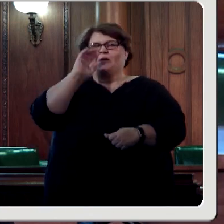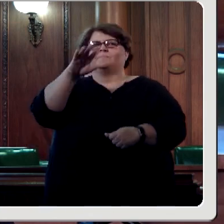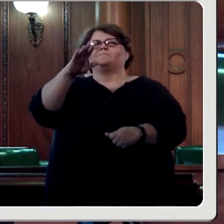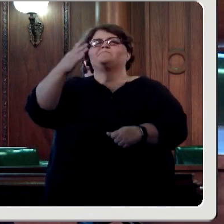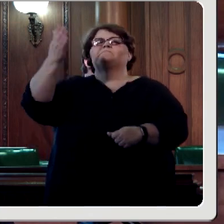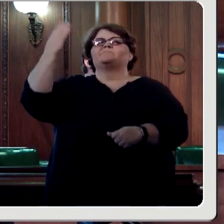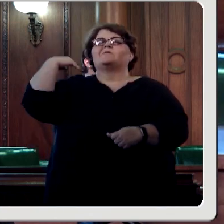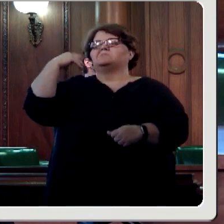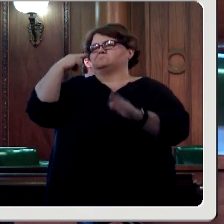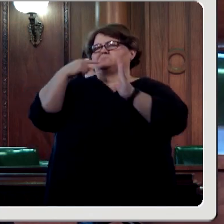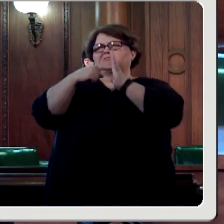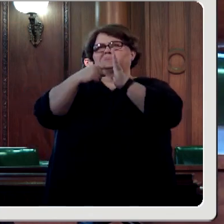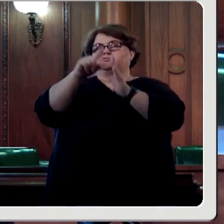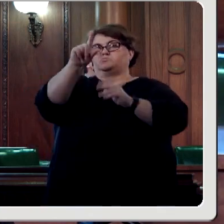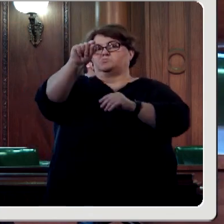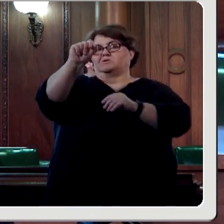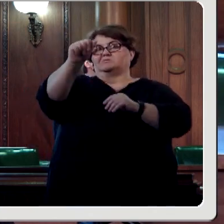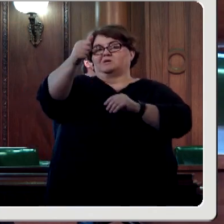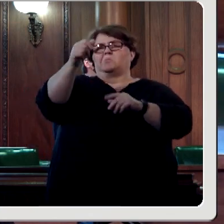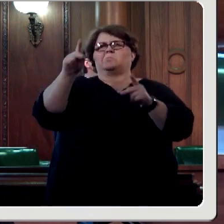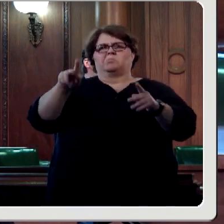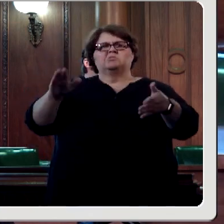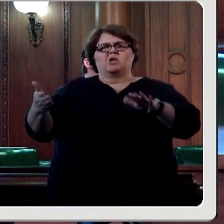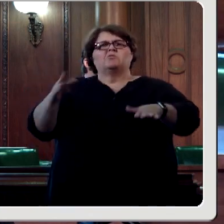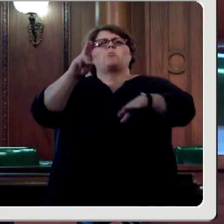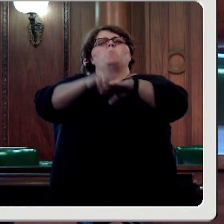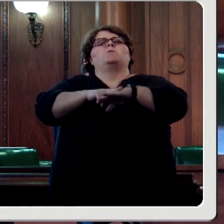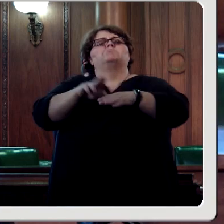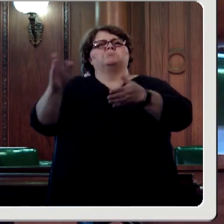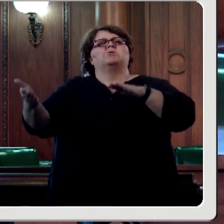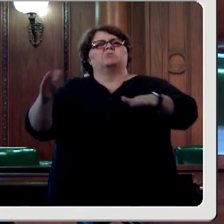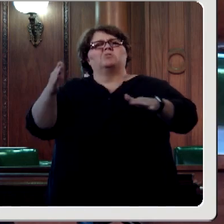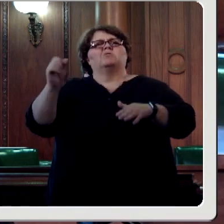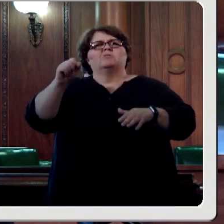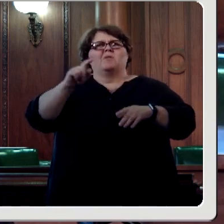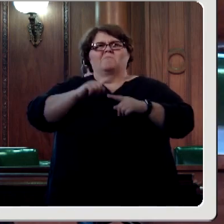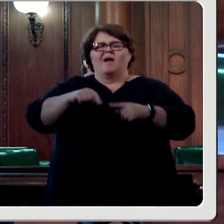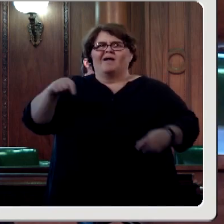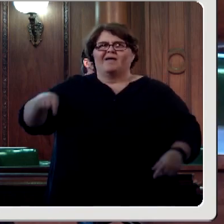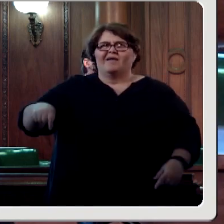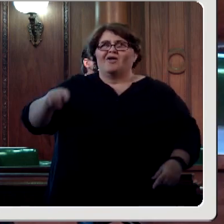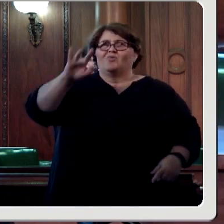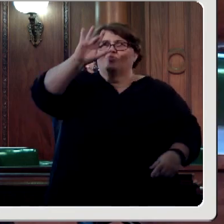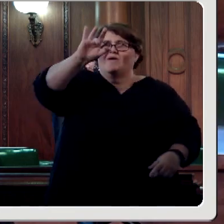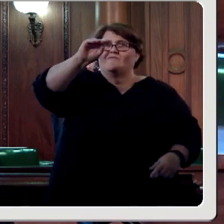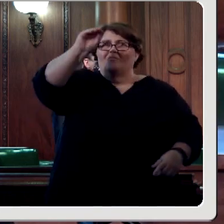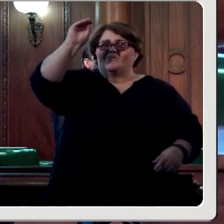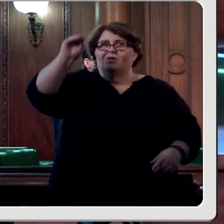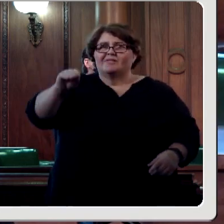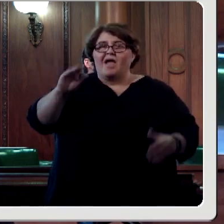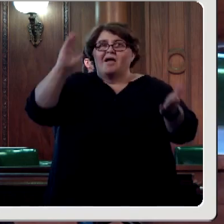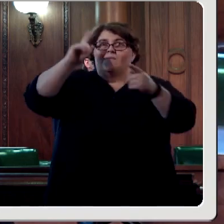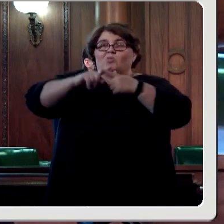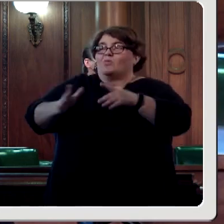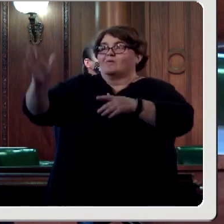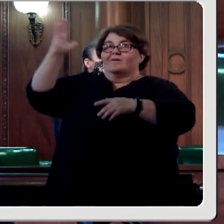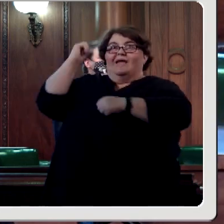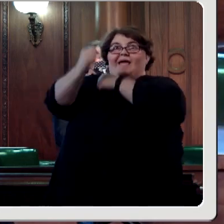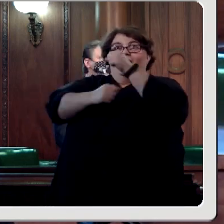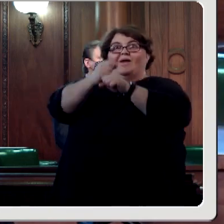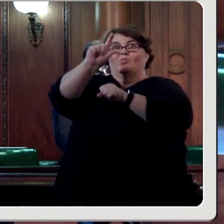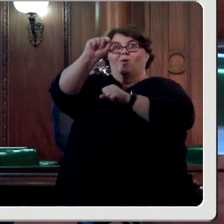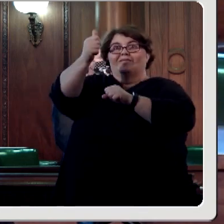215,000 more deaths overall between March and July than there were in 2019.